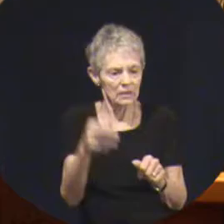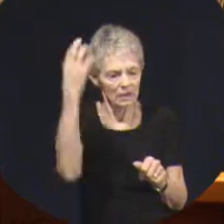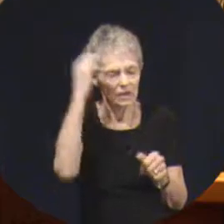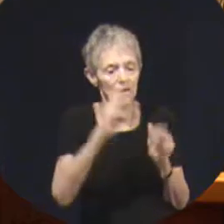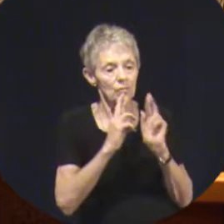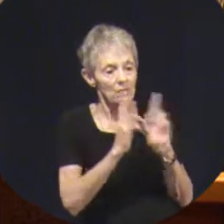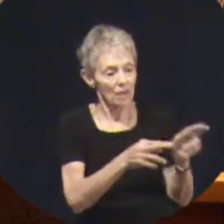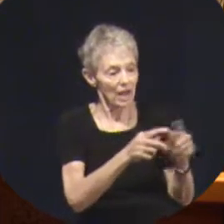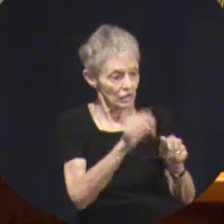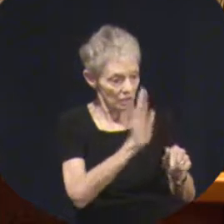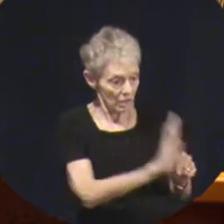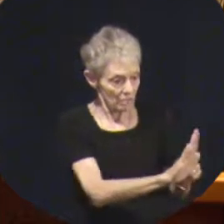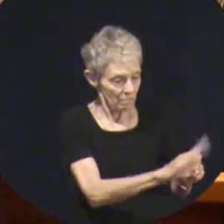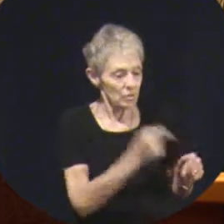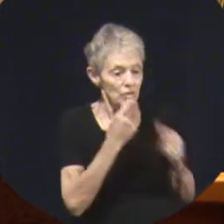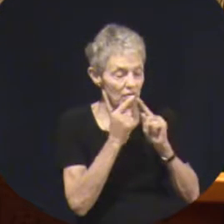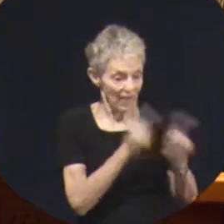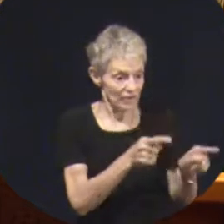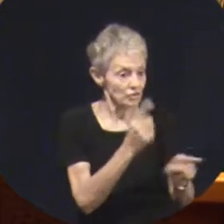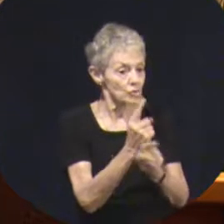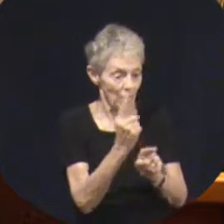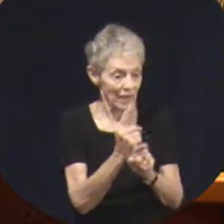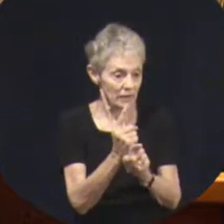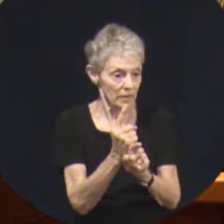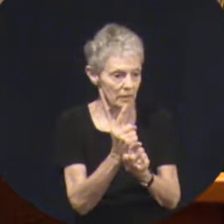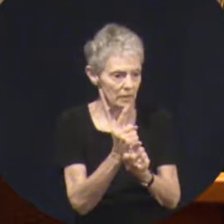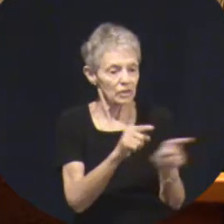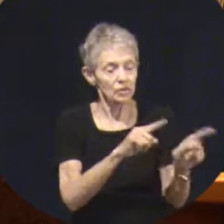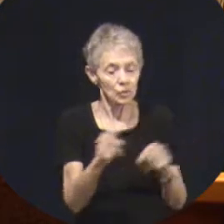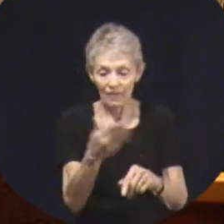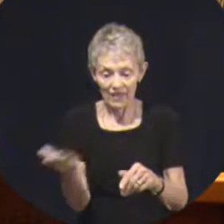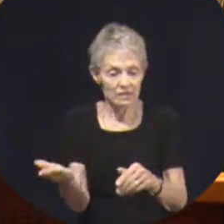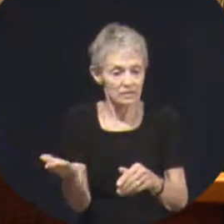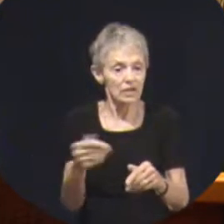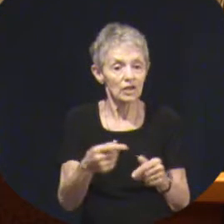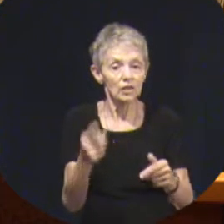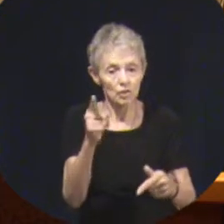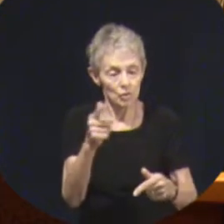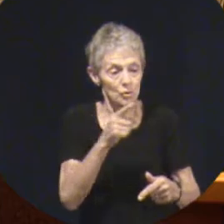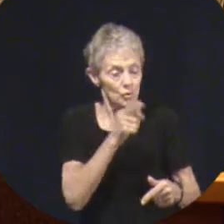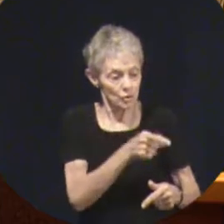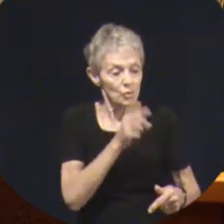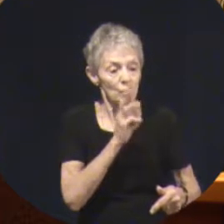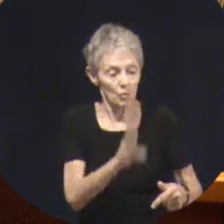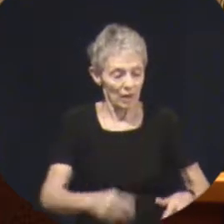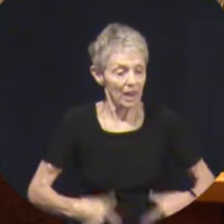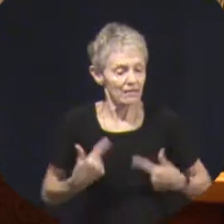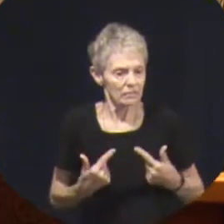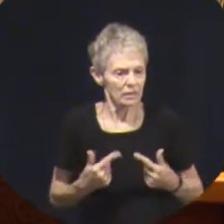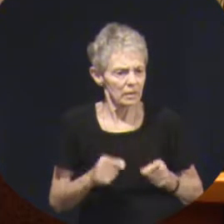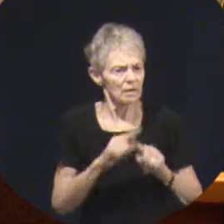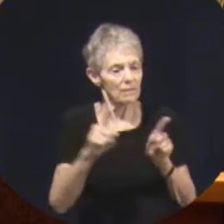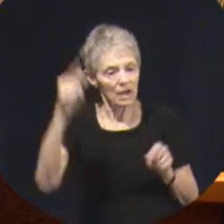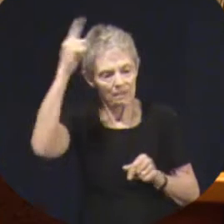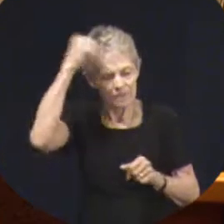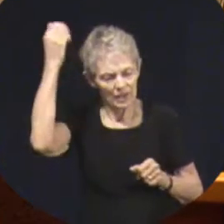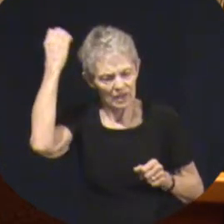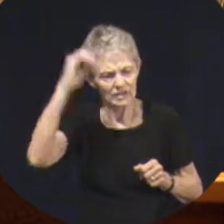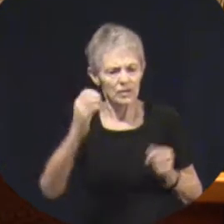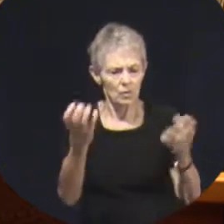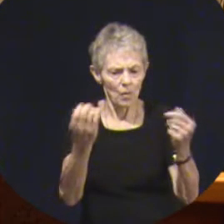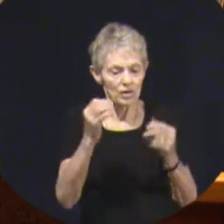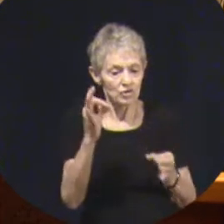him, "You have answered correctly. Do this, and you will live." But because he wished to